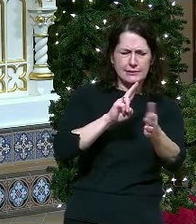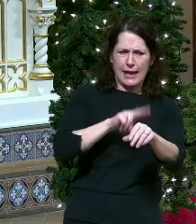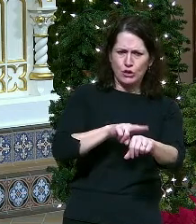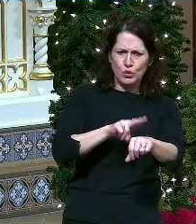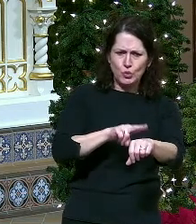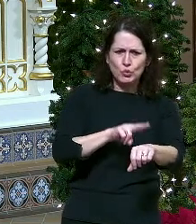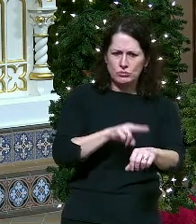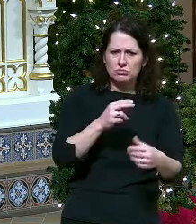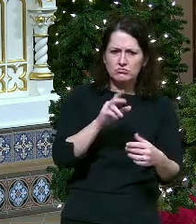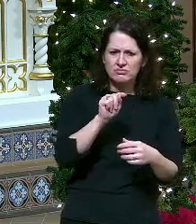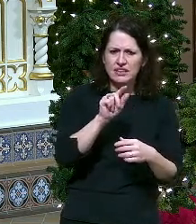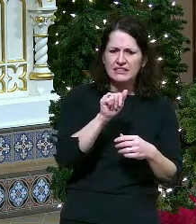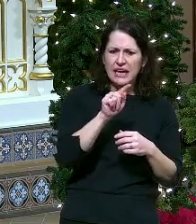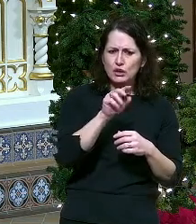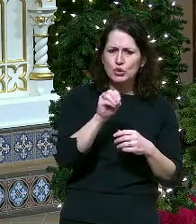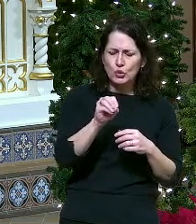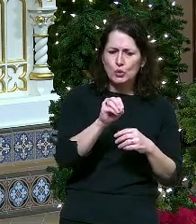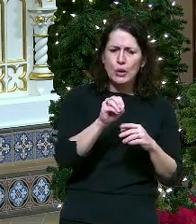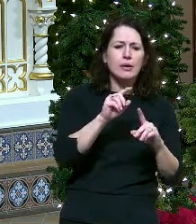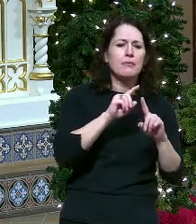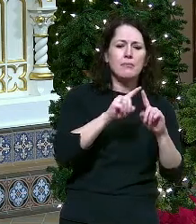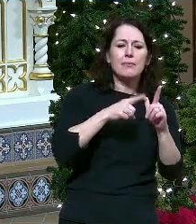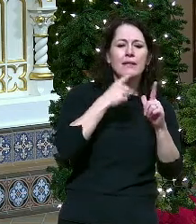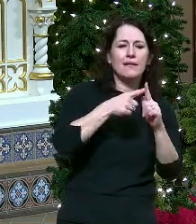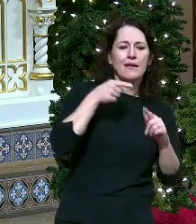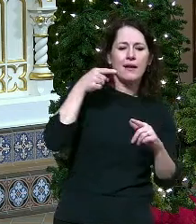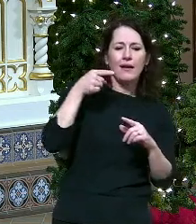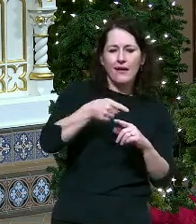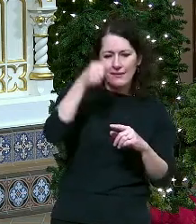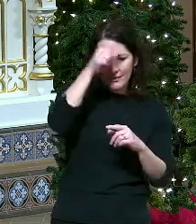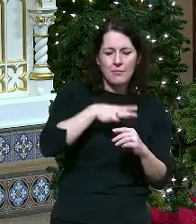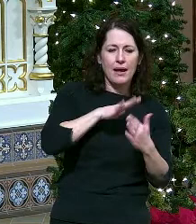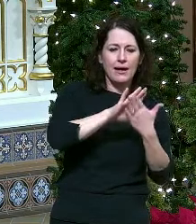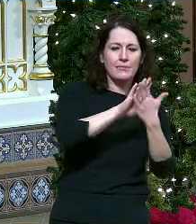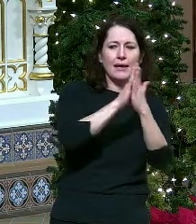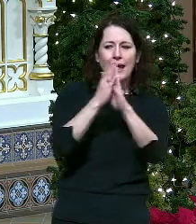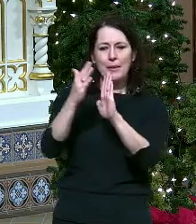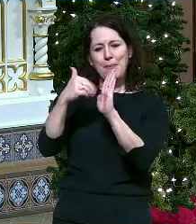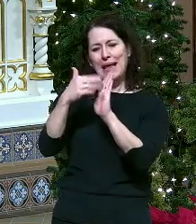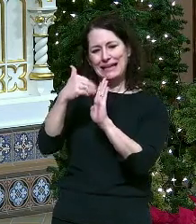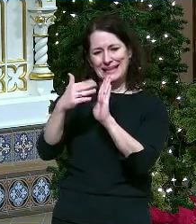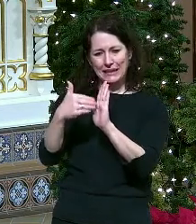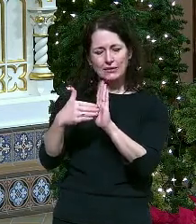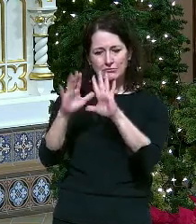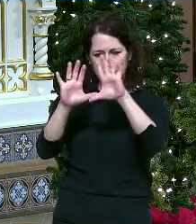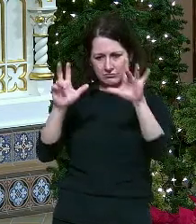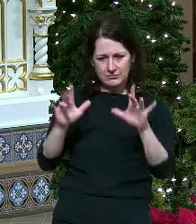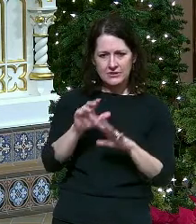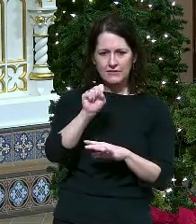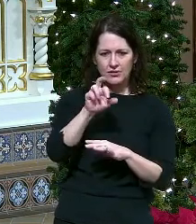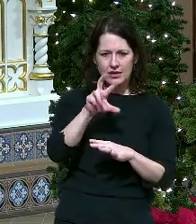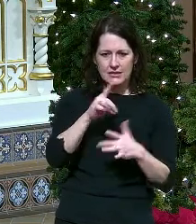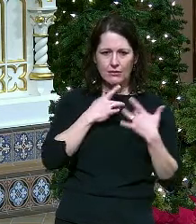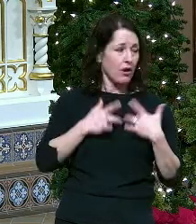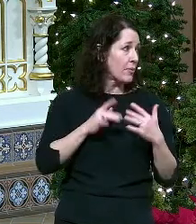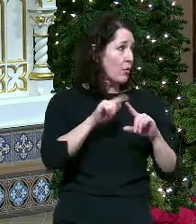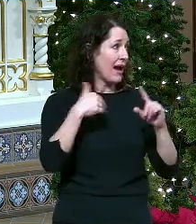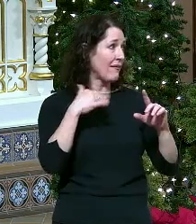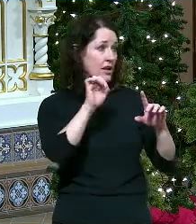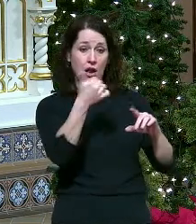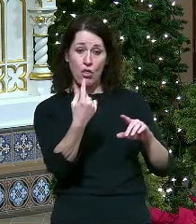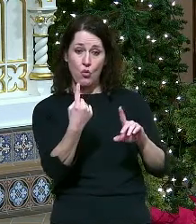tattoo. It's of the Sacred Heart. I love this image, but there's another one up